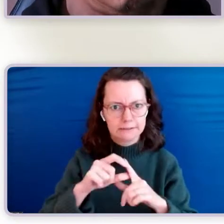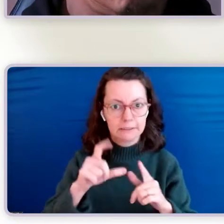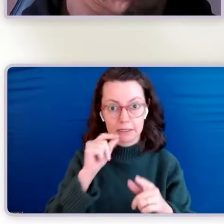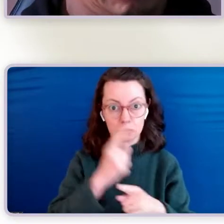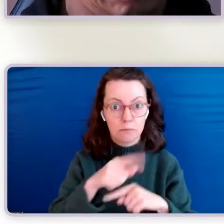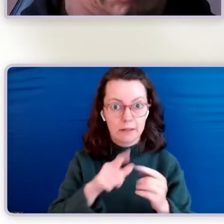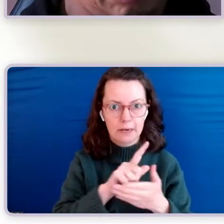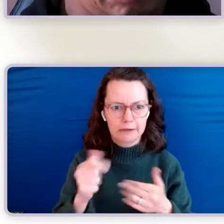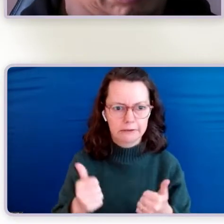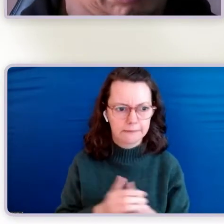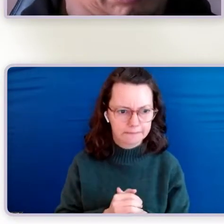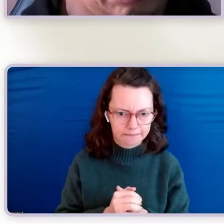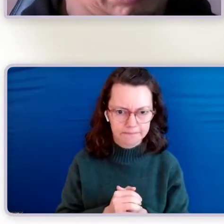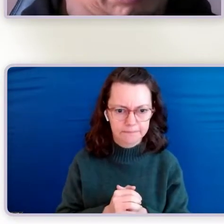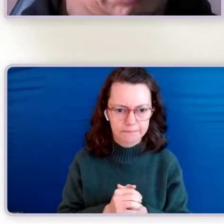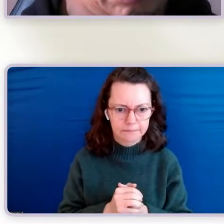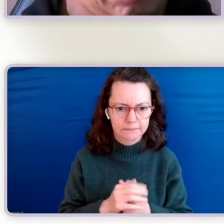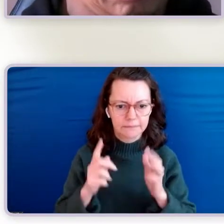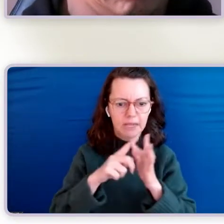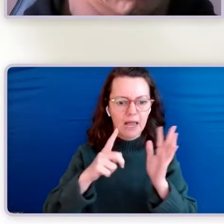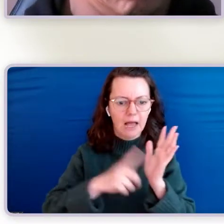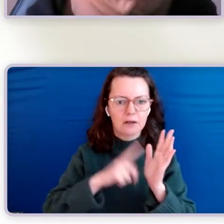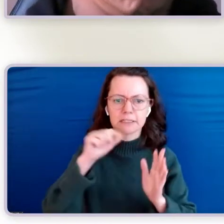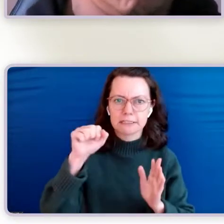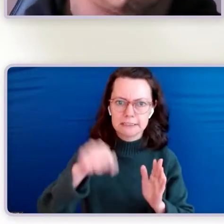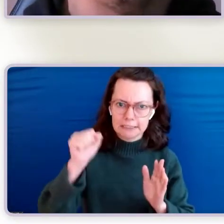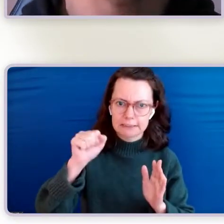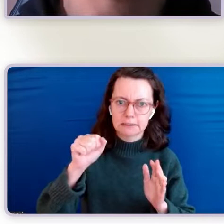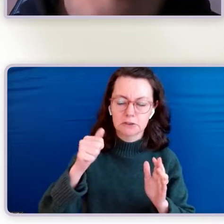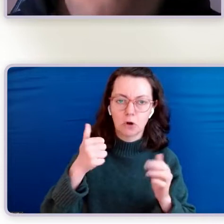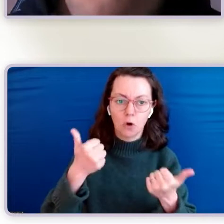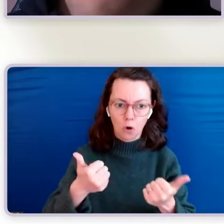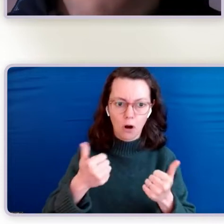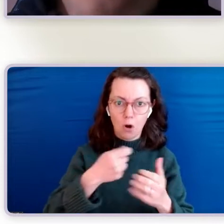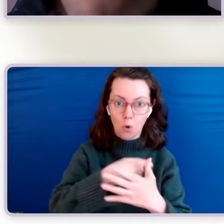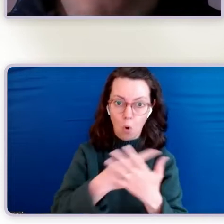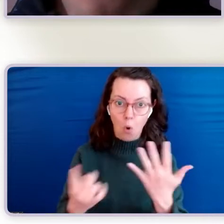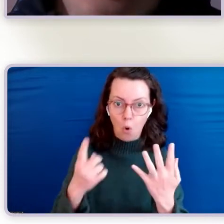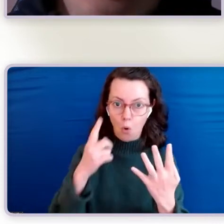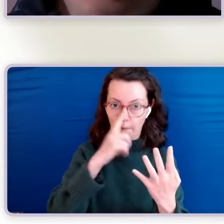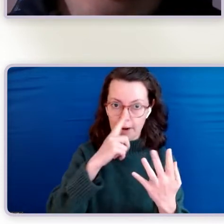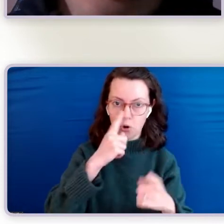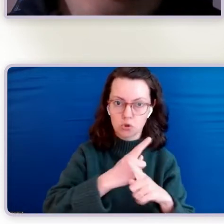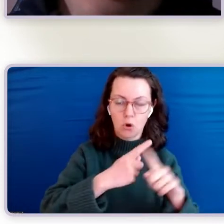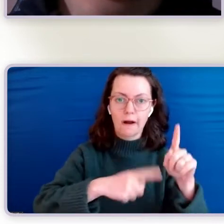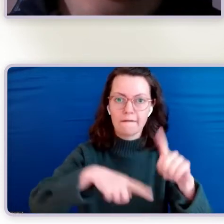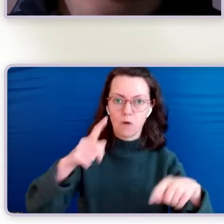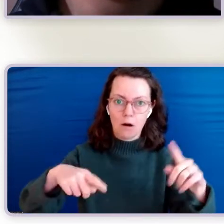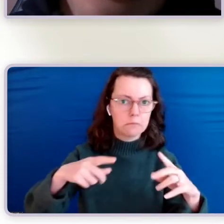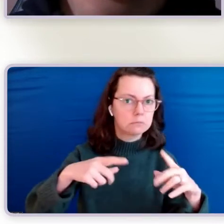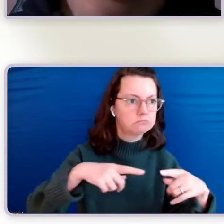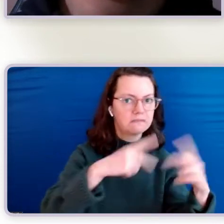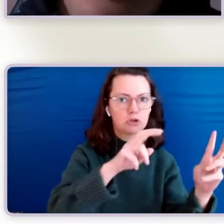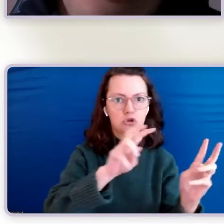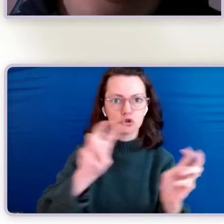Absolutely. What an enormously wide range of concerns. And yeah, so now I wanted to kind of think about